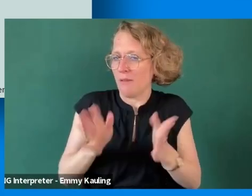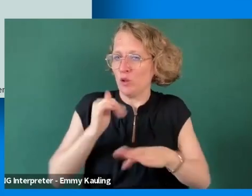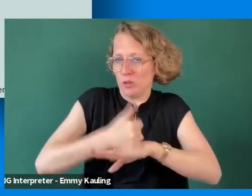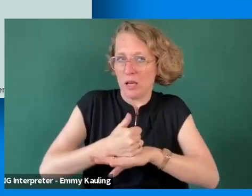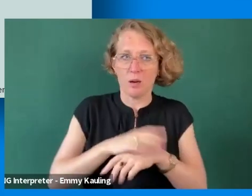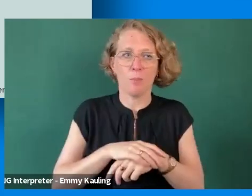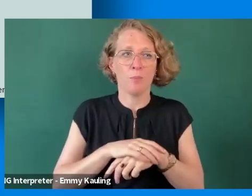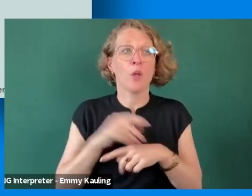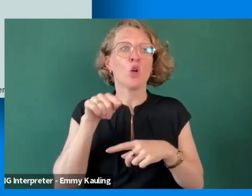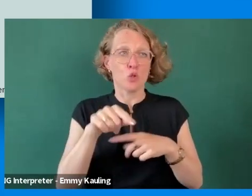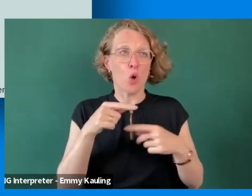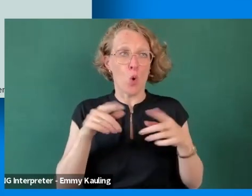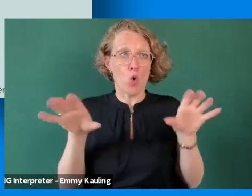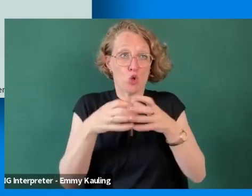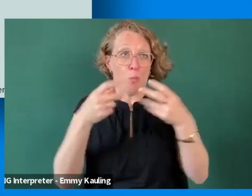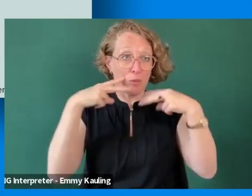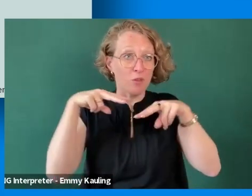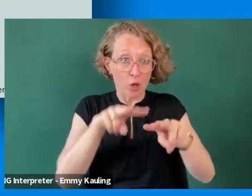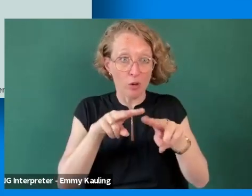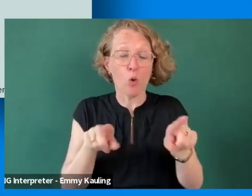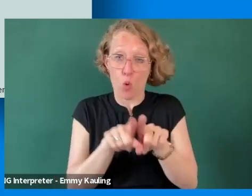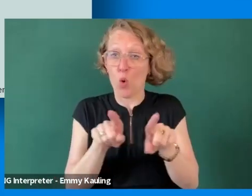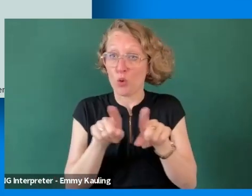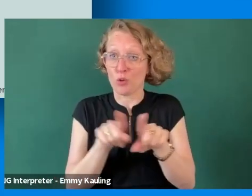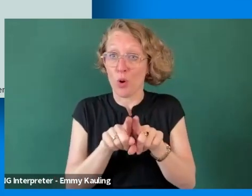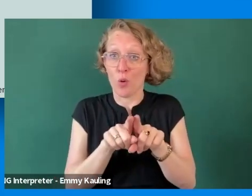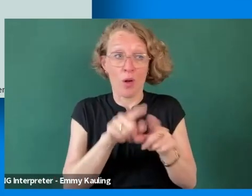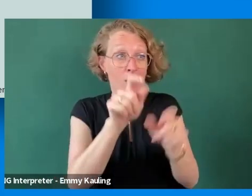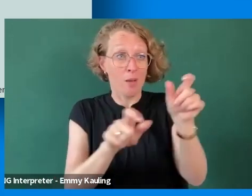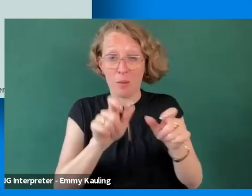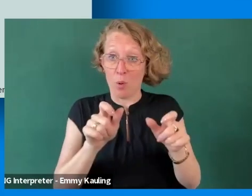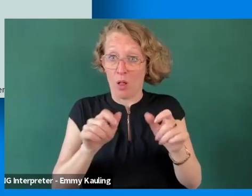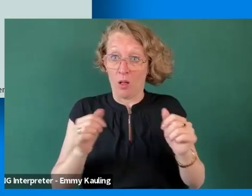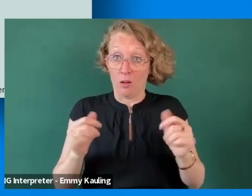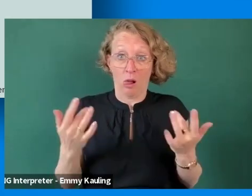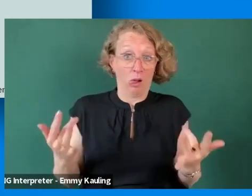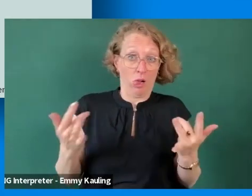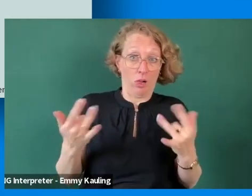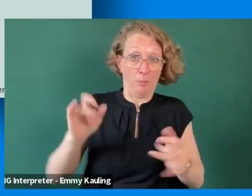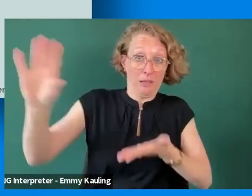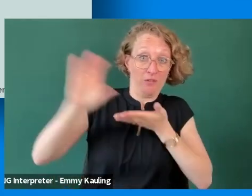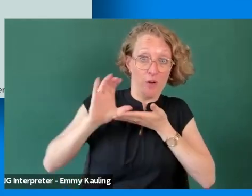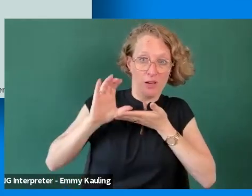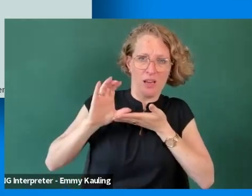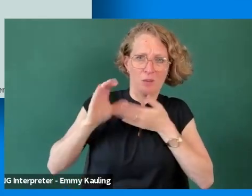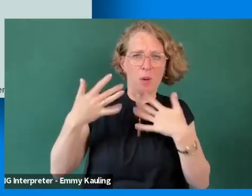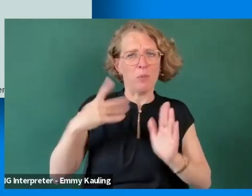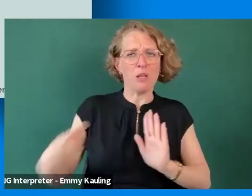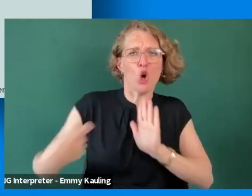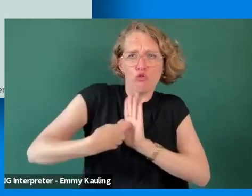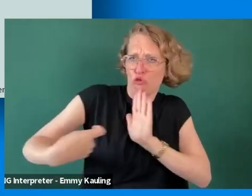recruit reviewers needs to potentially also include those who haven't been successful yet, but who can still contribute and might